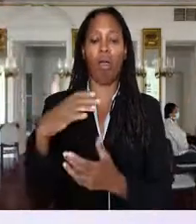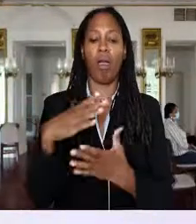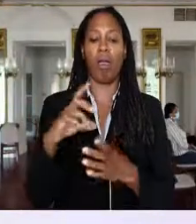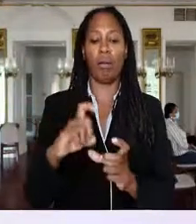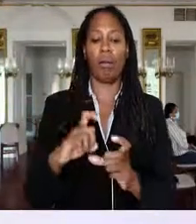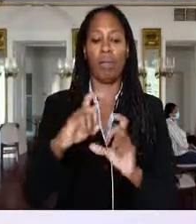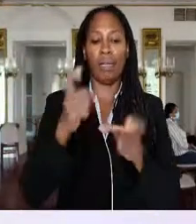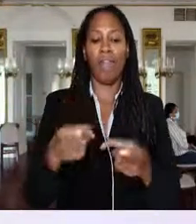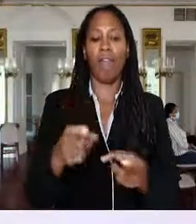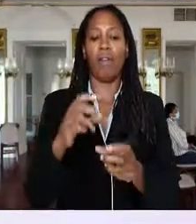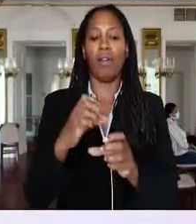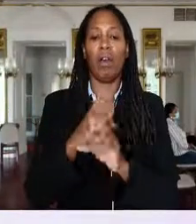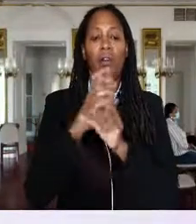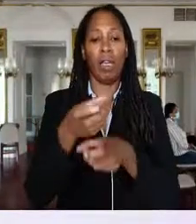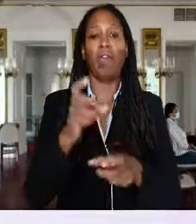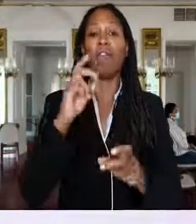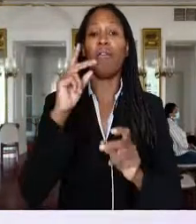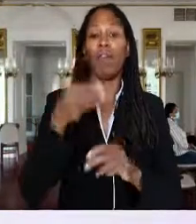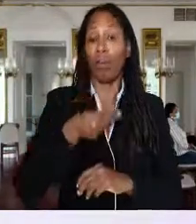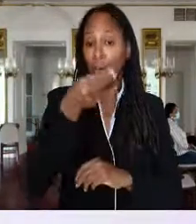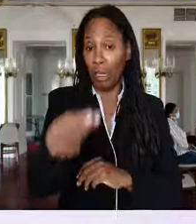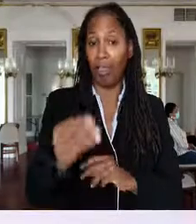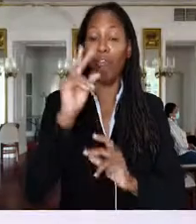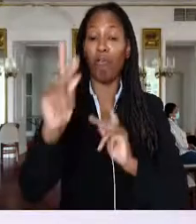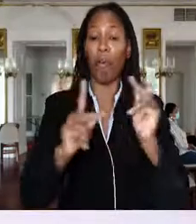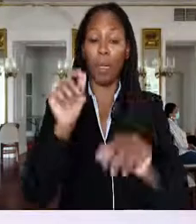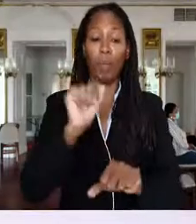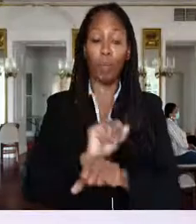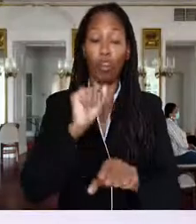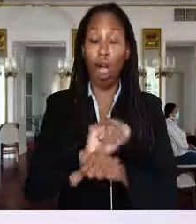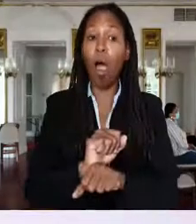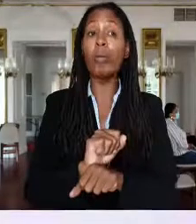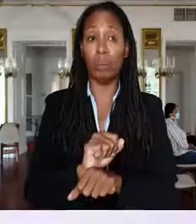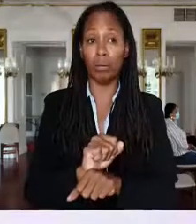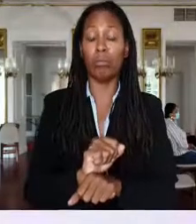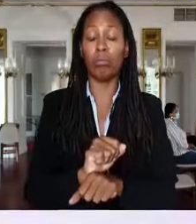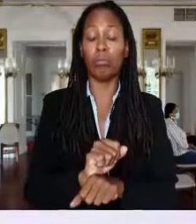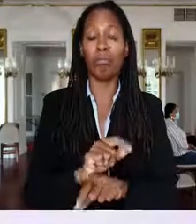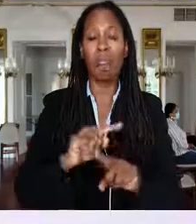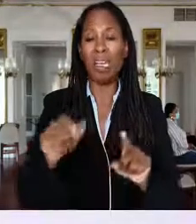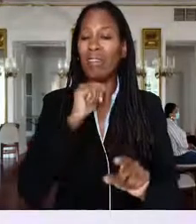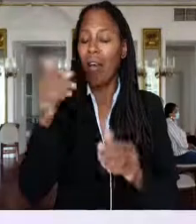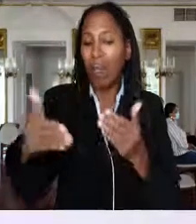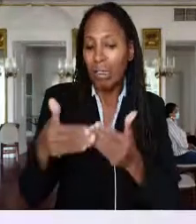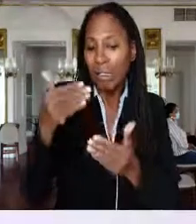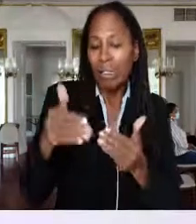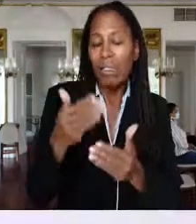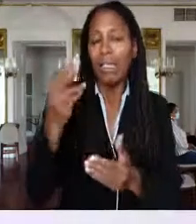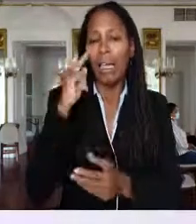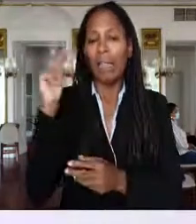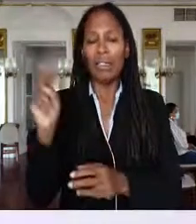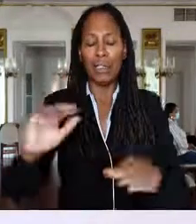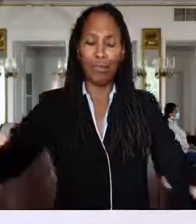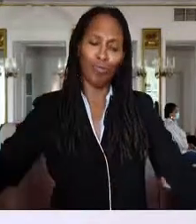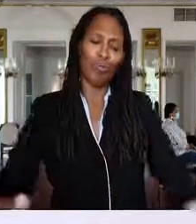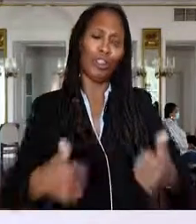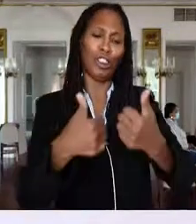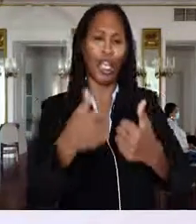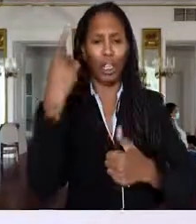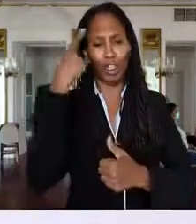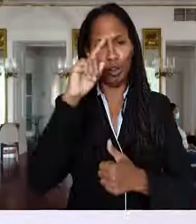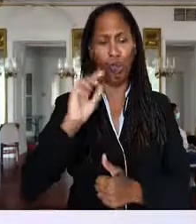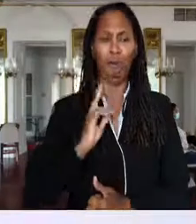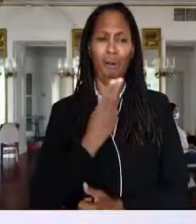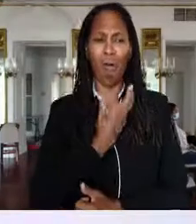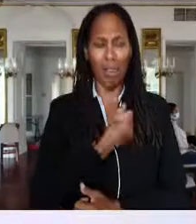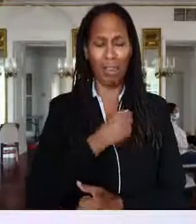sector. It's not going to be easy, but certainly I'm not all doom and gloom. I look at this as another challenge for our administration, just like